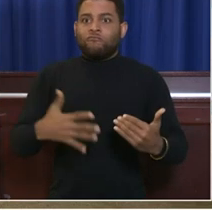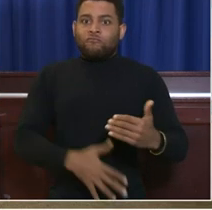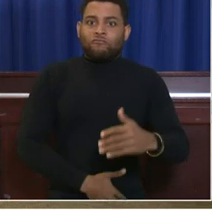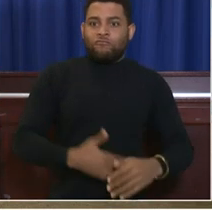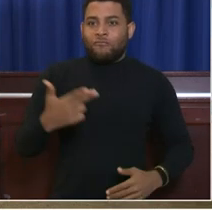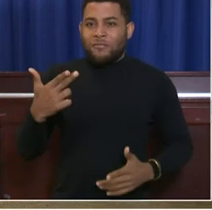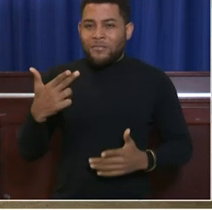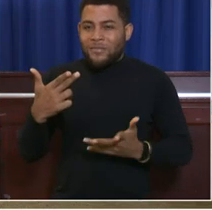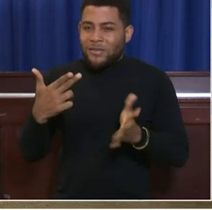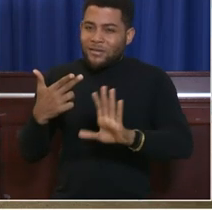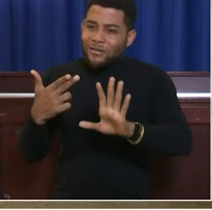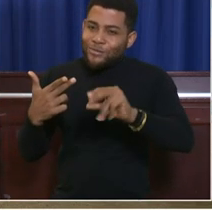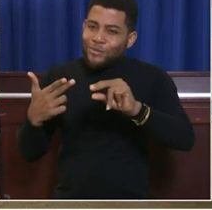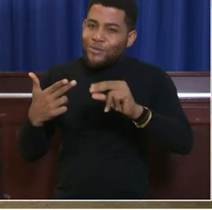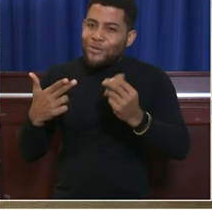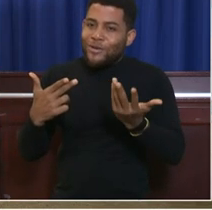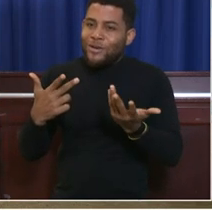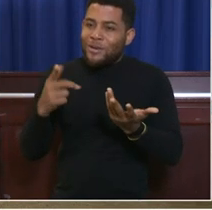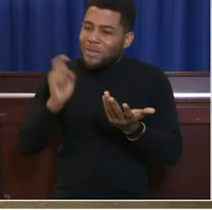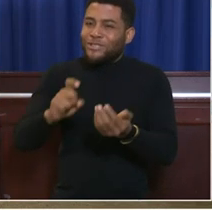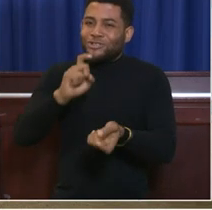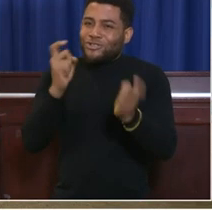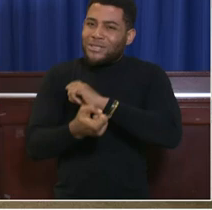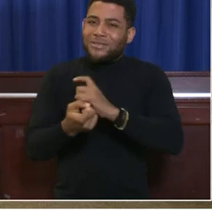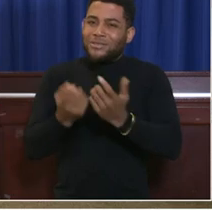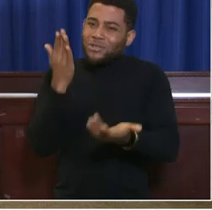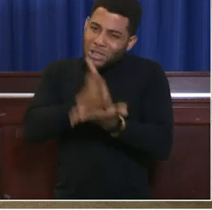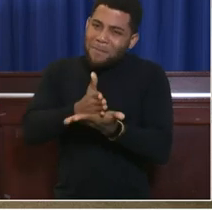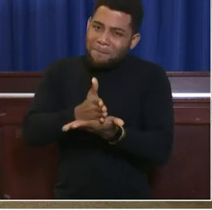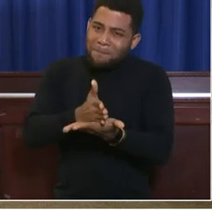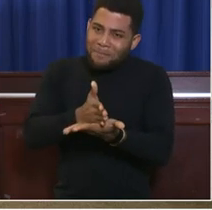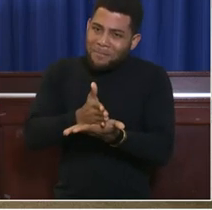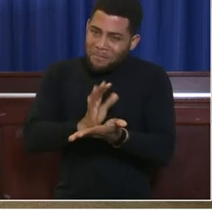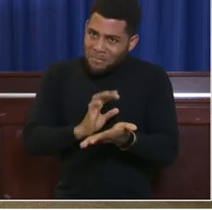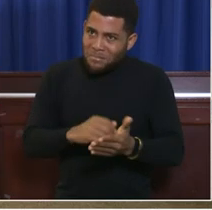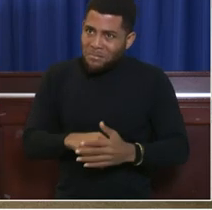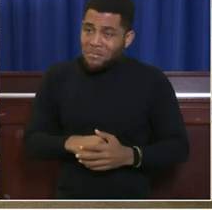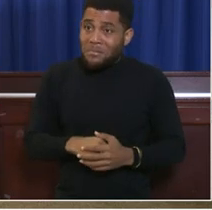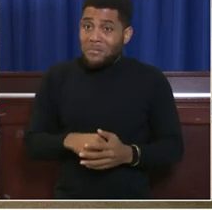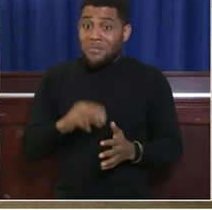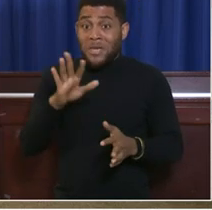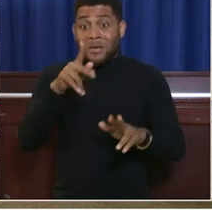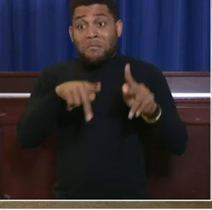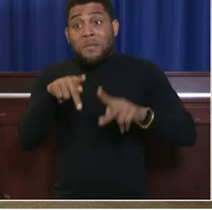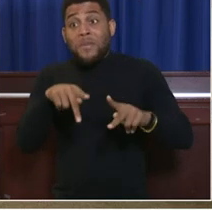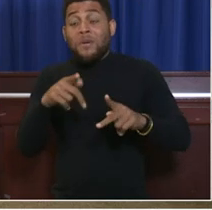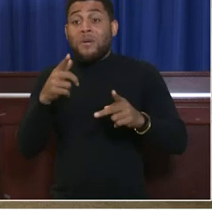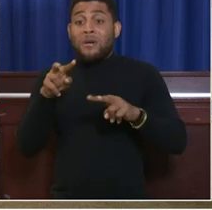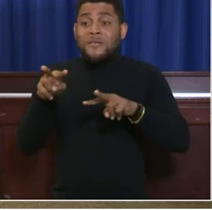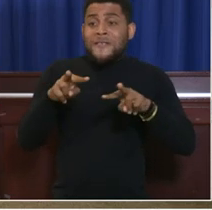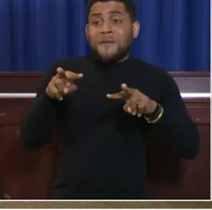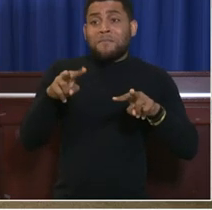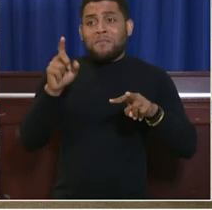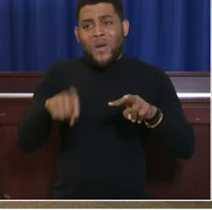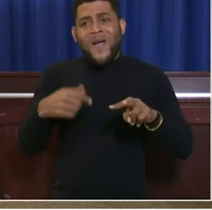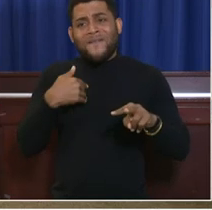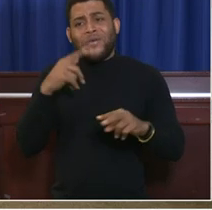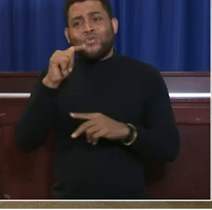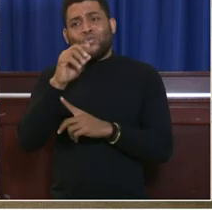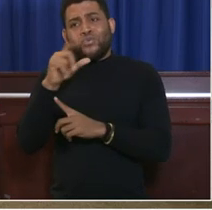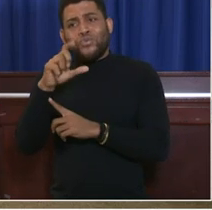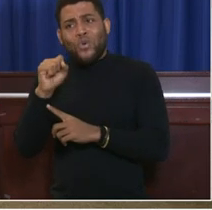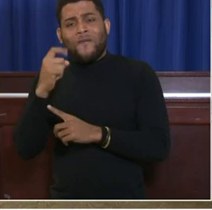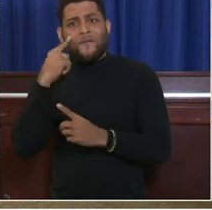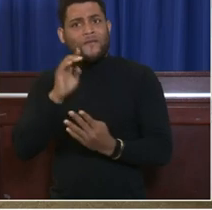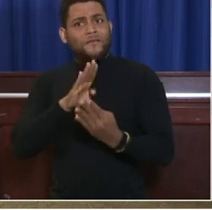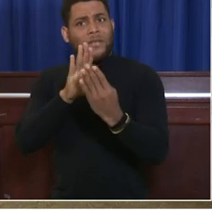to change. The individuals you see assembled before you today need to be given the tools to address this new reality.